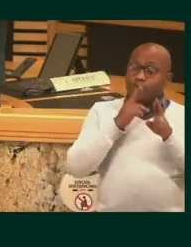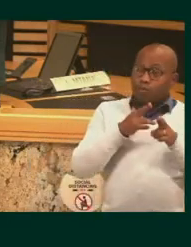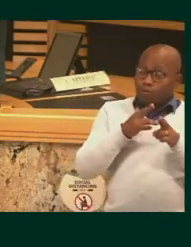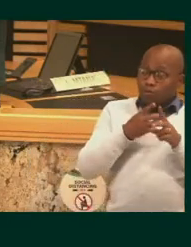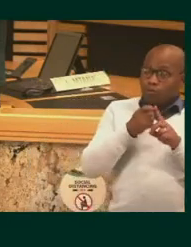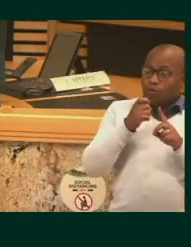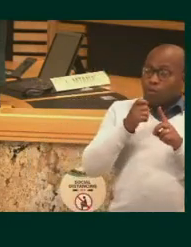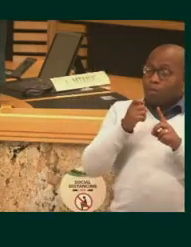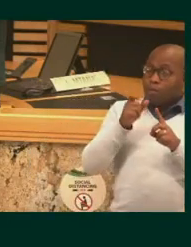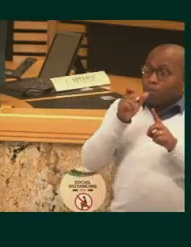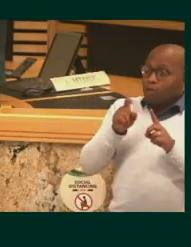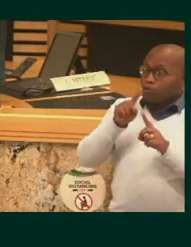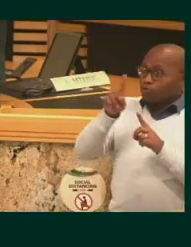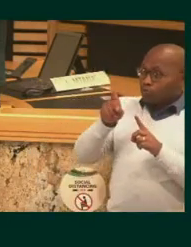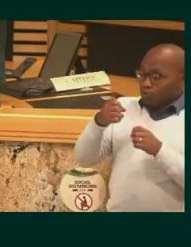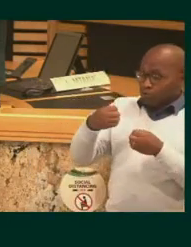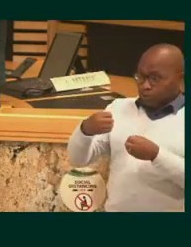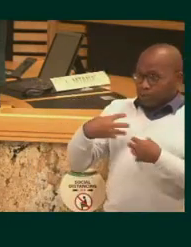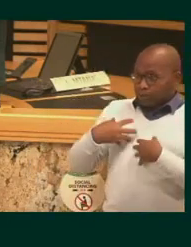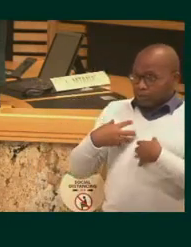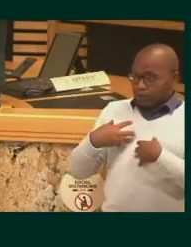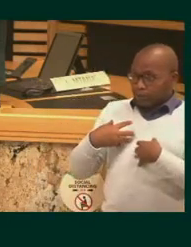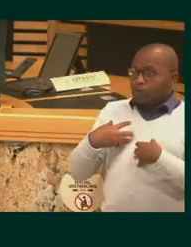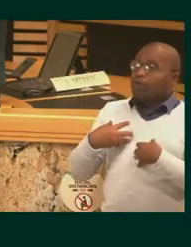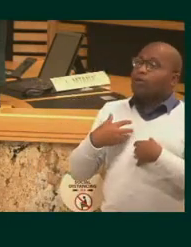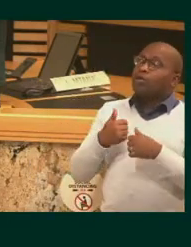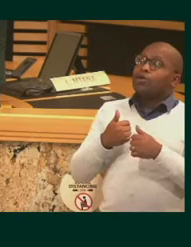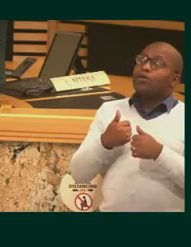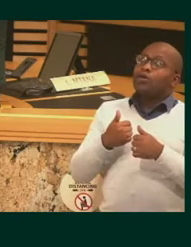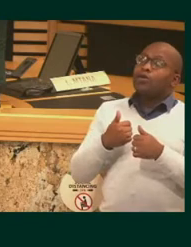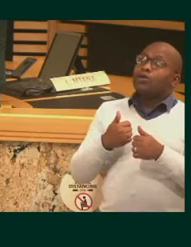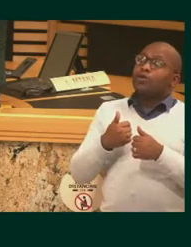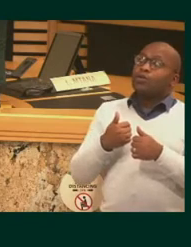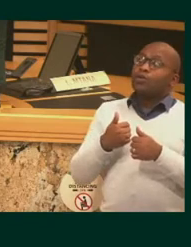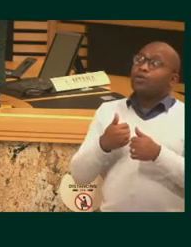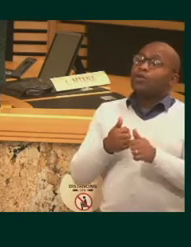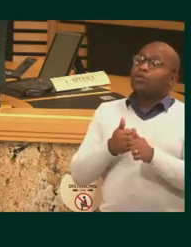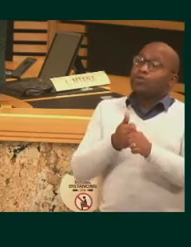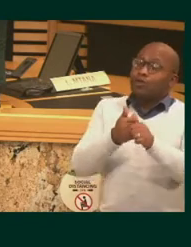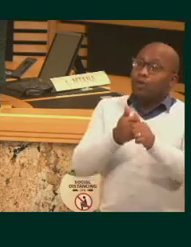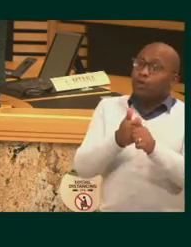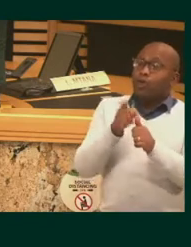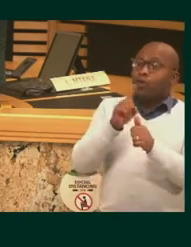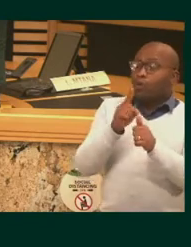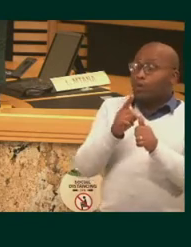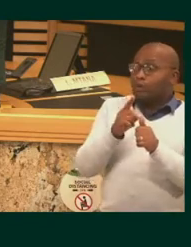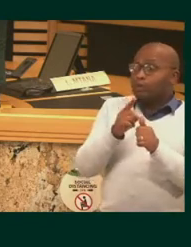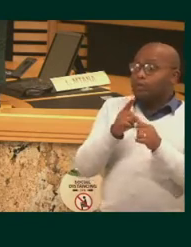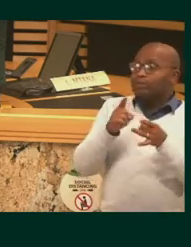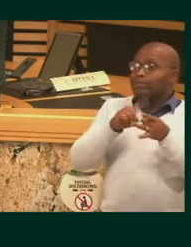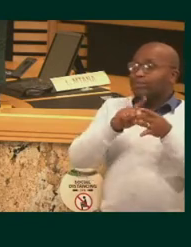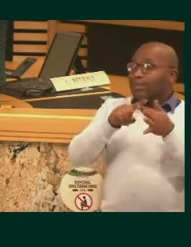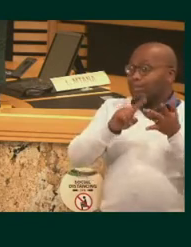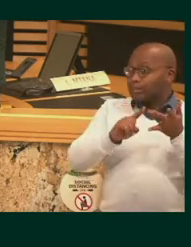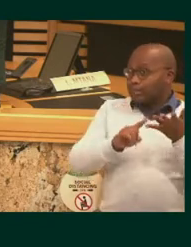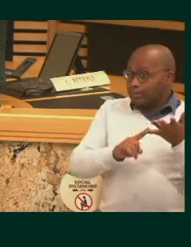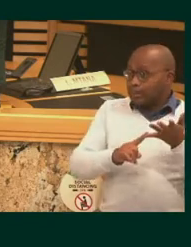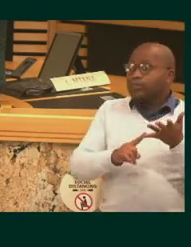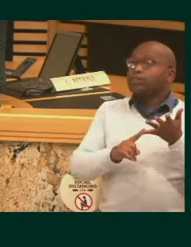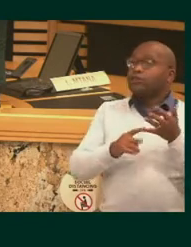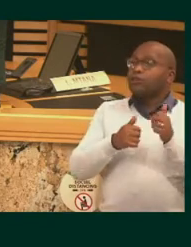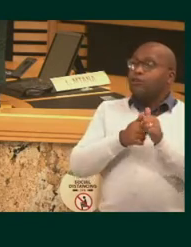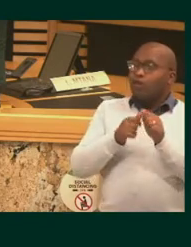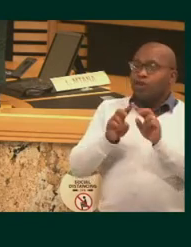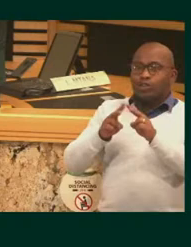member in terms of uh the the the the statistics as it relate to uh rape categories